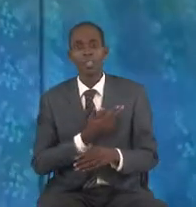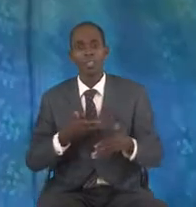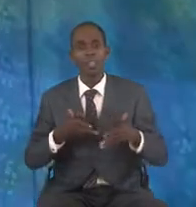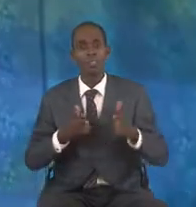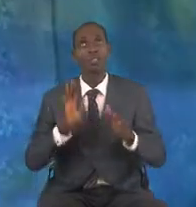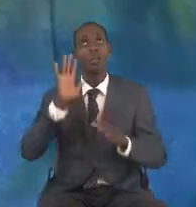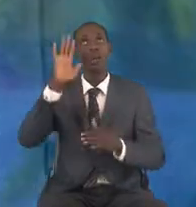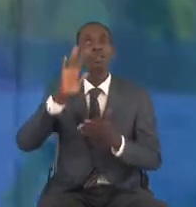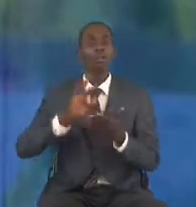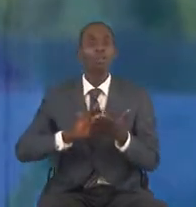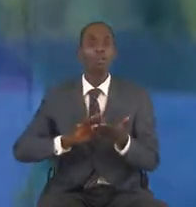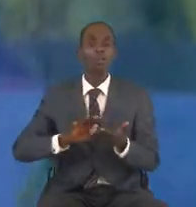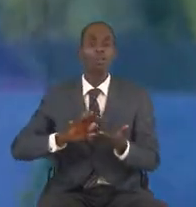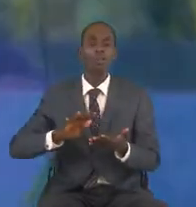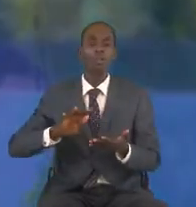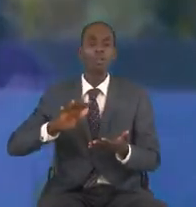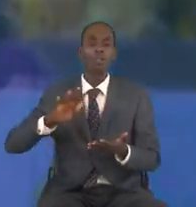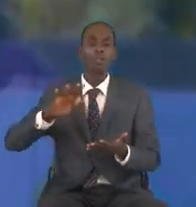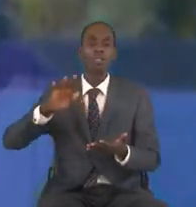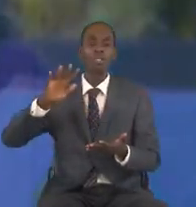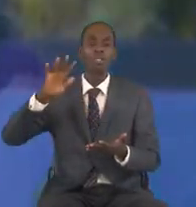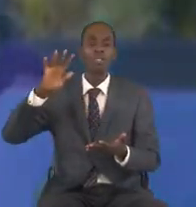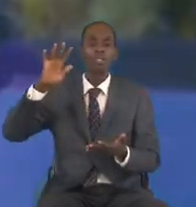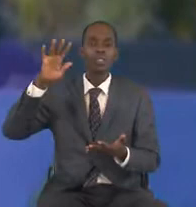let your glory